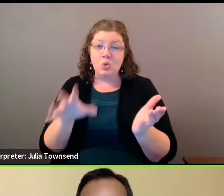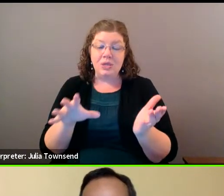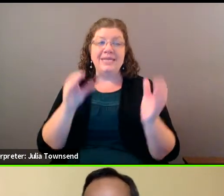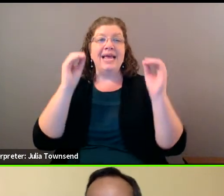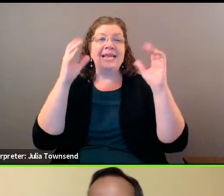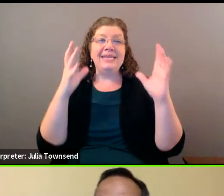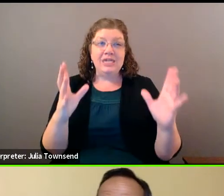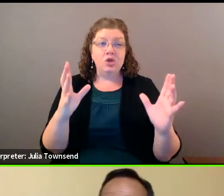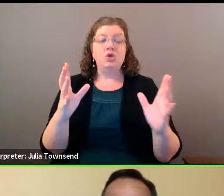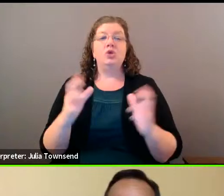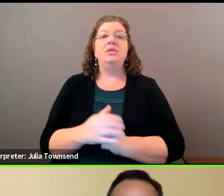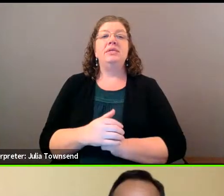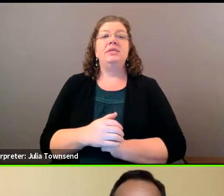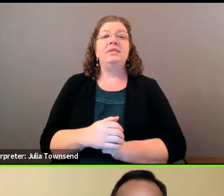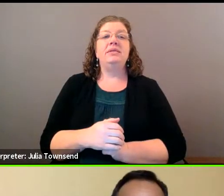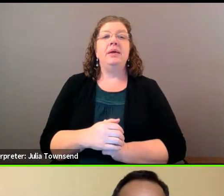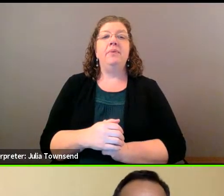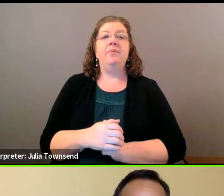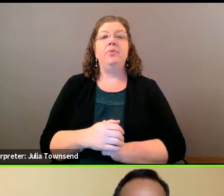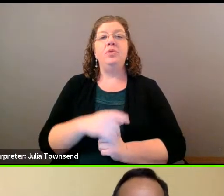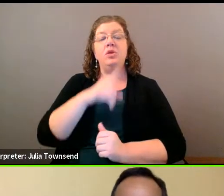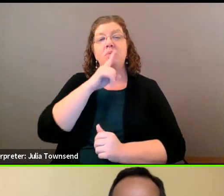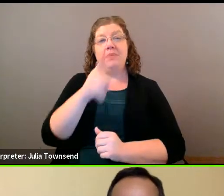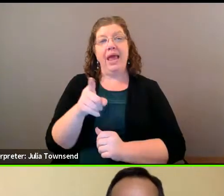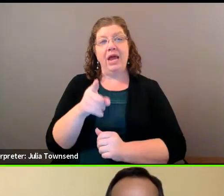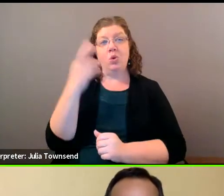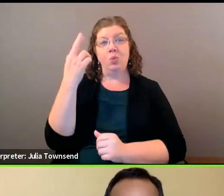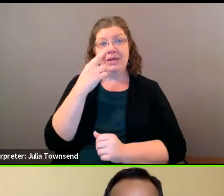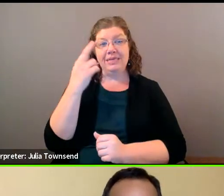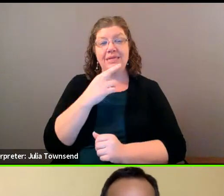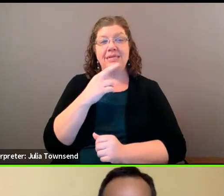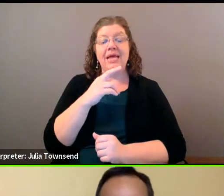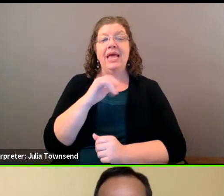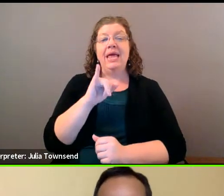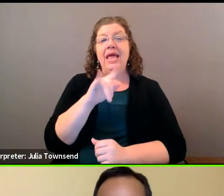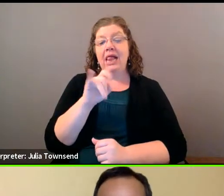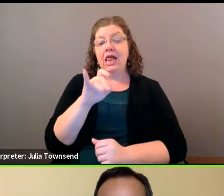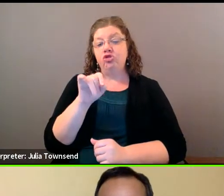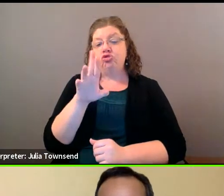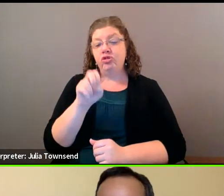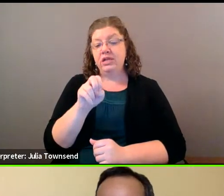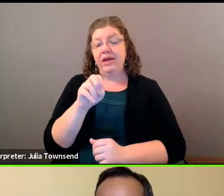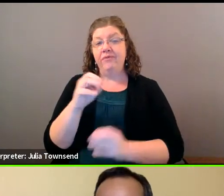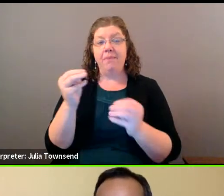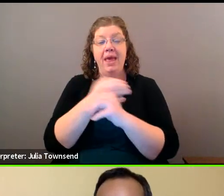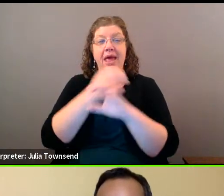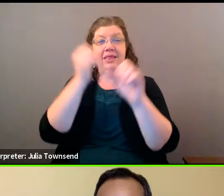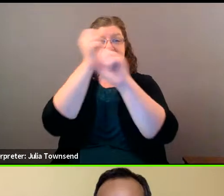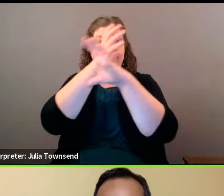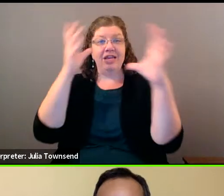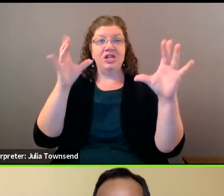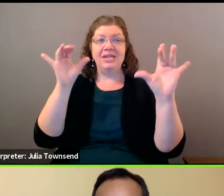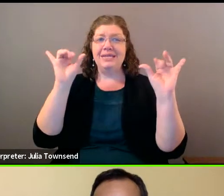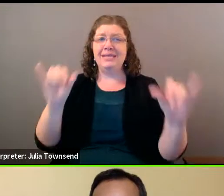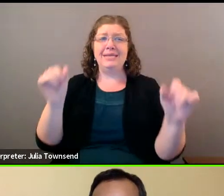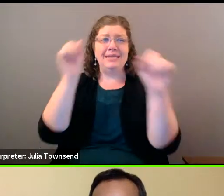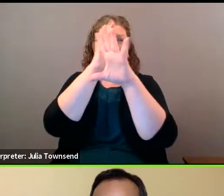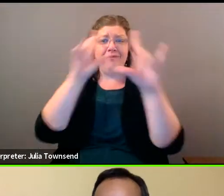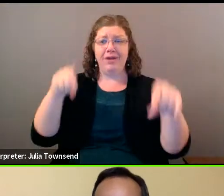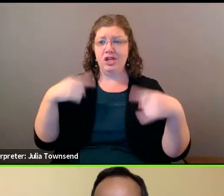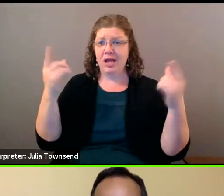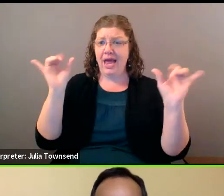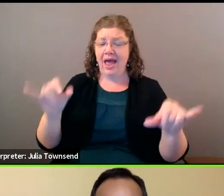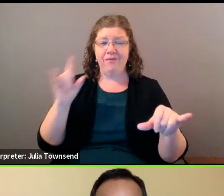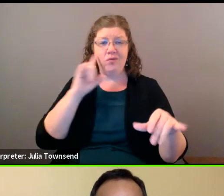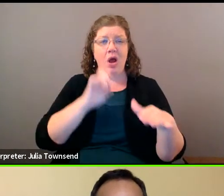teachers. The main reason is that illustrative math vision is the same vision that we have for elementary math.